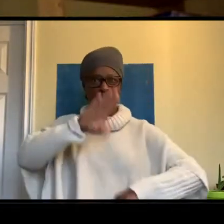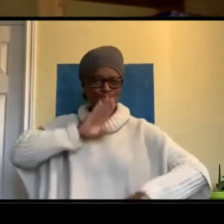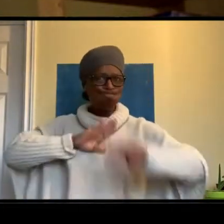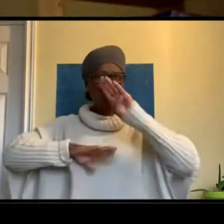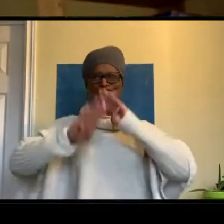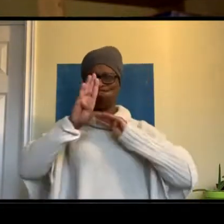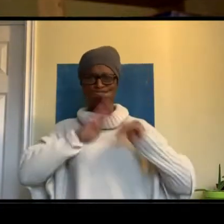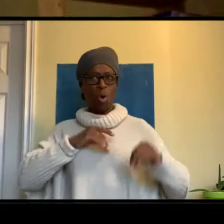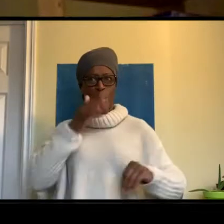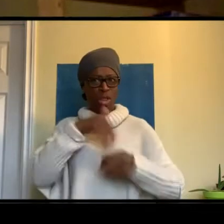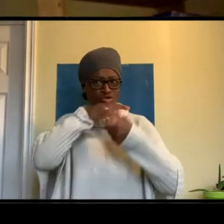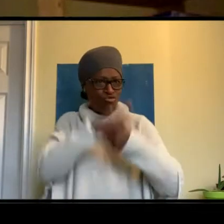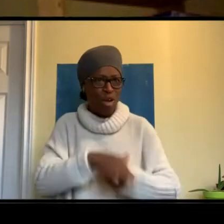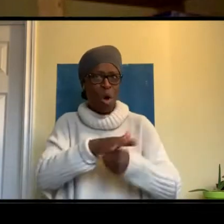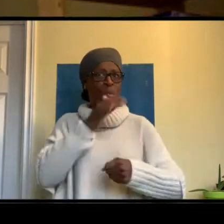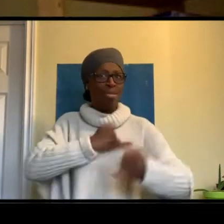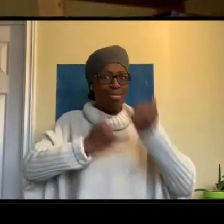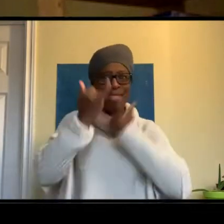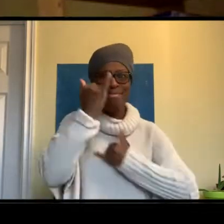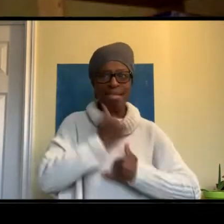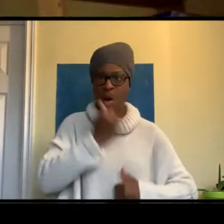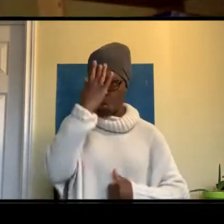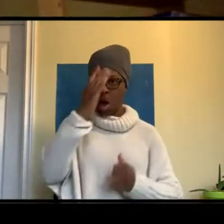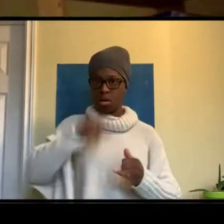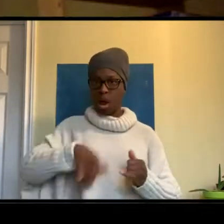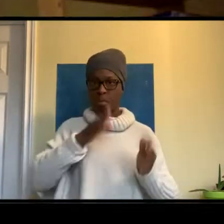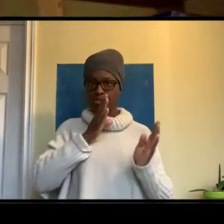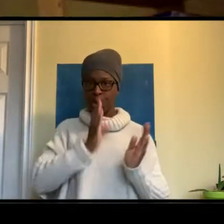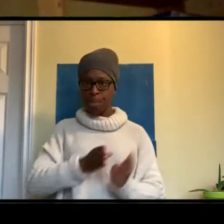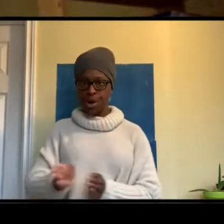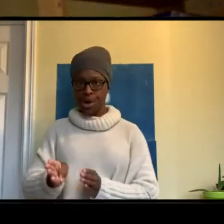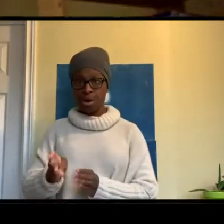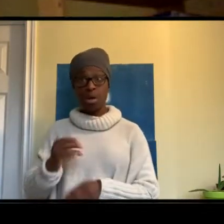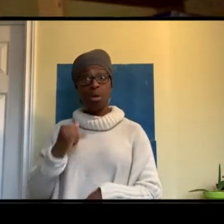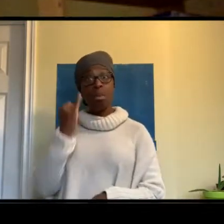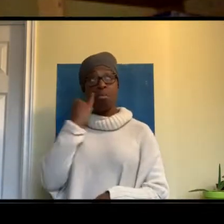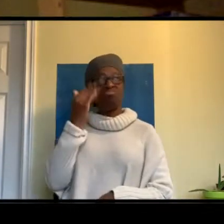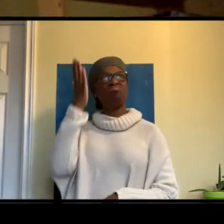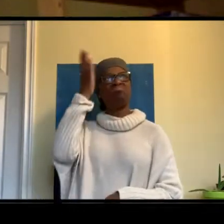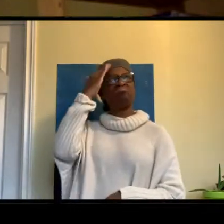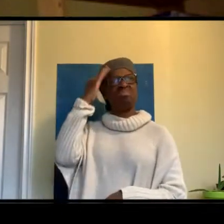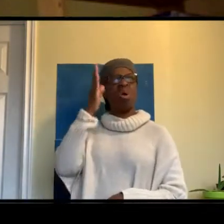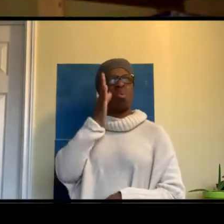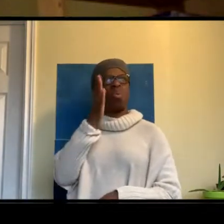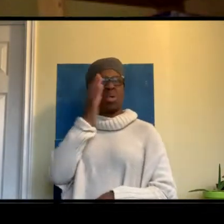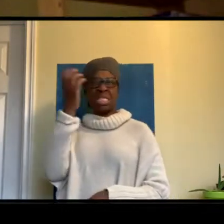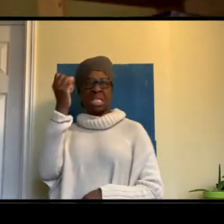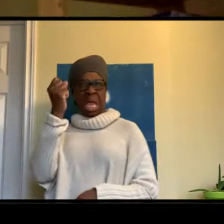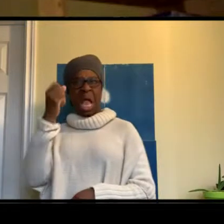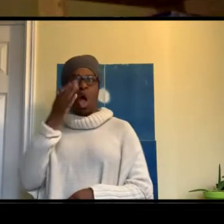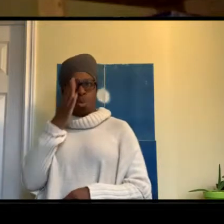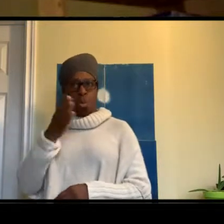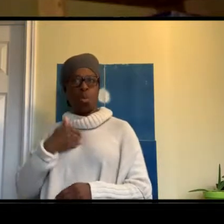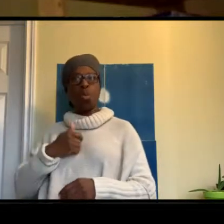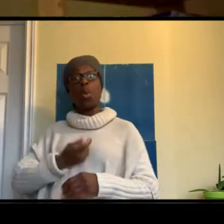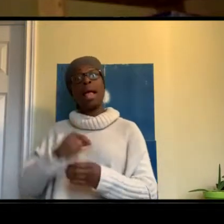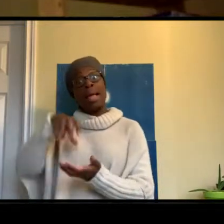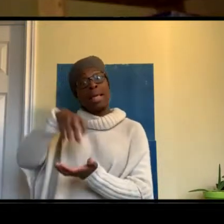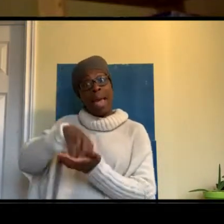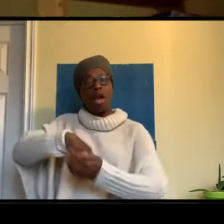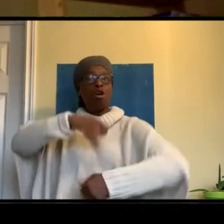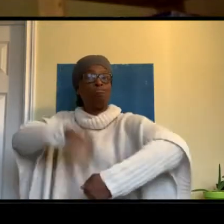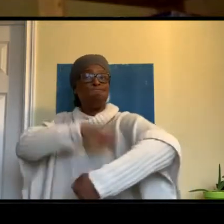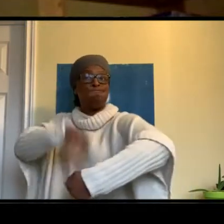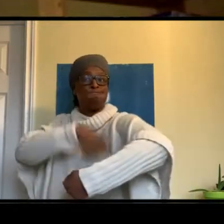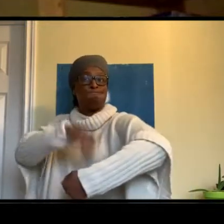And I also try to estimate my time when I'm breaking out that sort of, I'm like, oh, do I really want to spend 1 to 2 months working on this thing? Well,